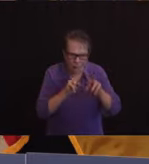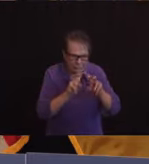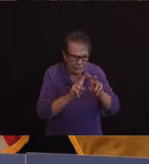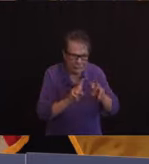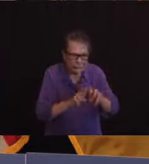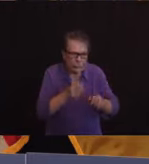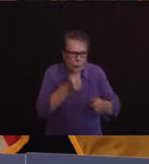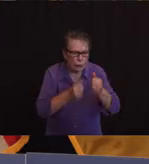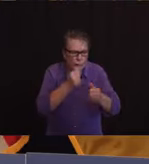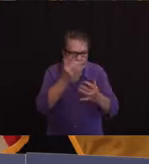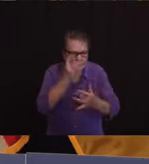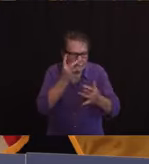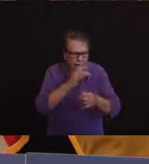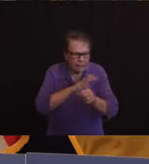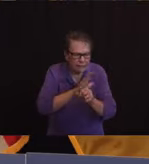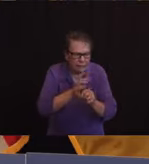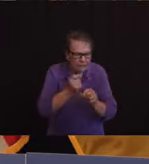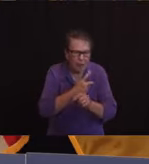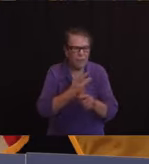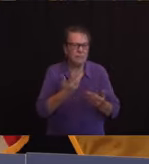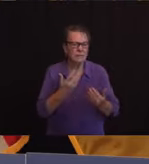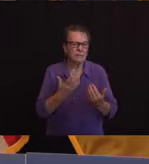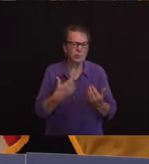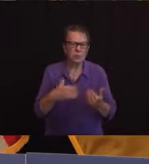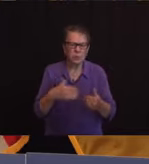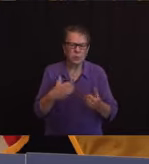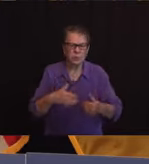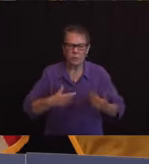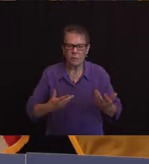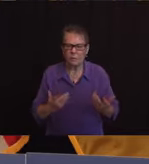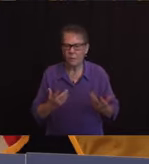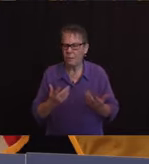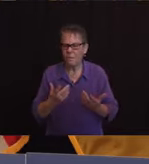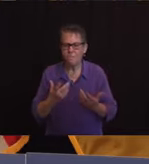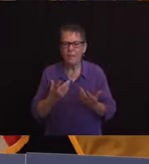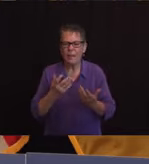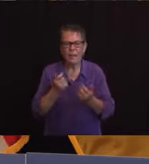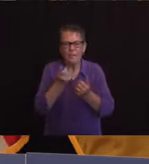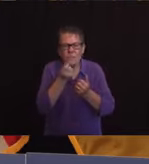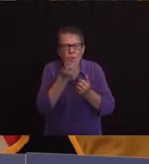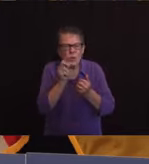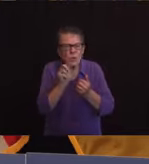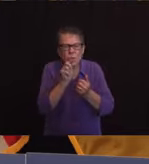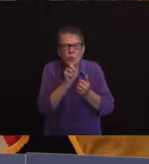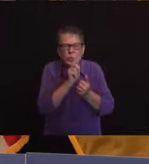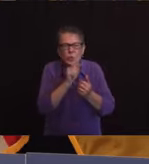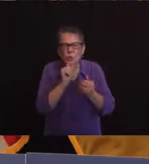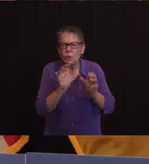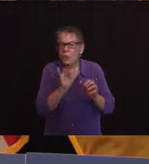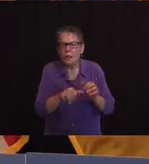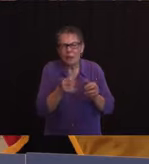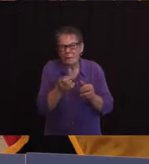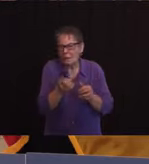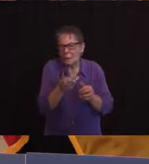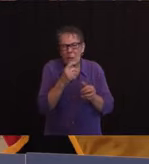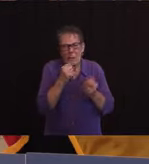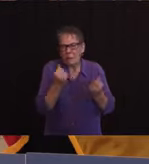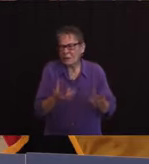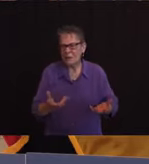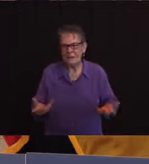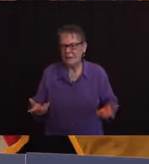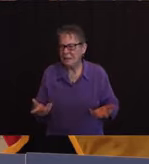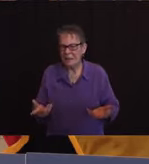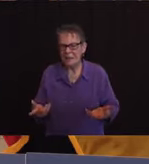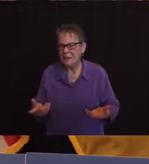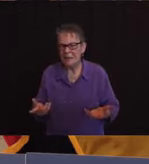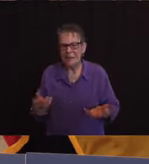centers, and our state public health laboratory in New Jersey. So relatively few do them, and it is a much slower process. It does take